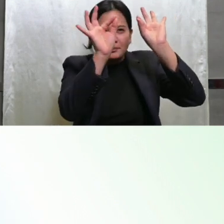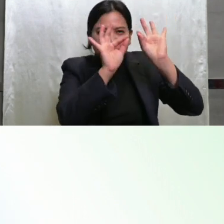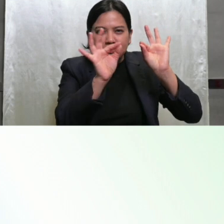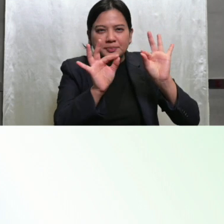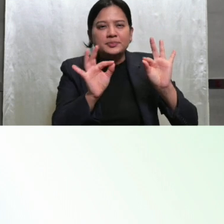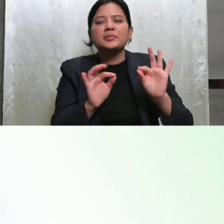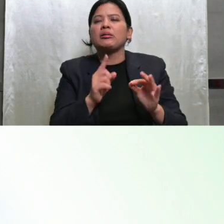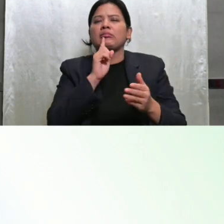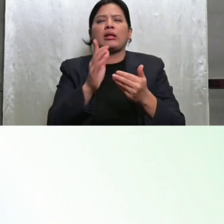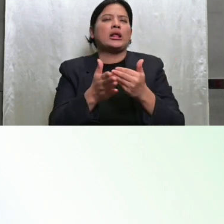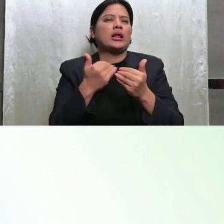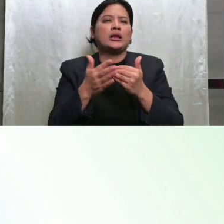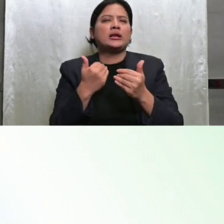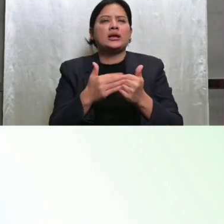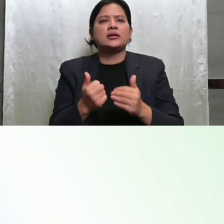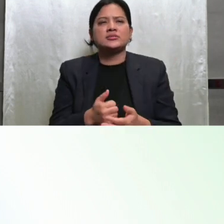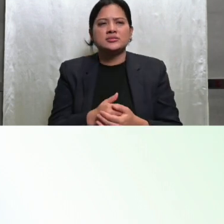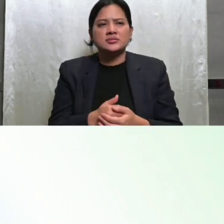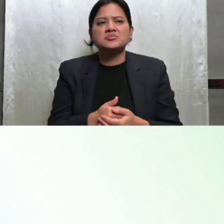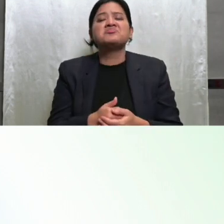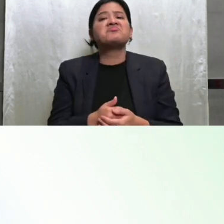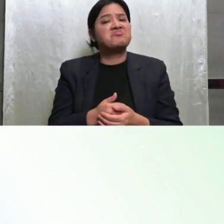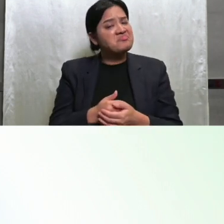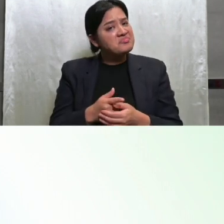kind of introduce these concepts